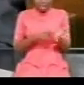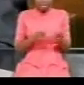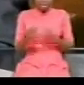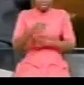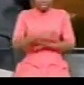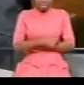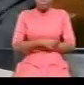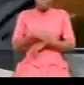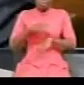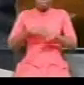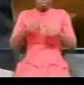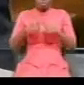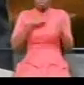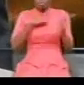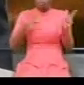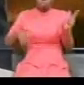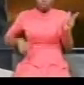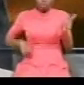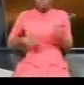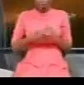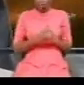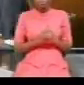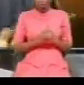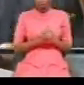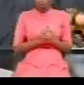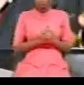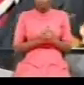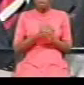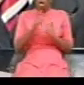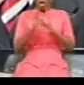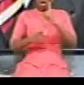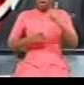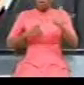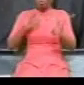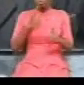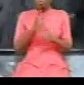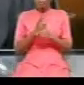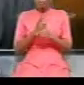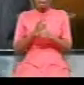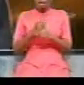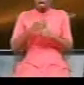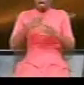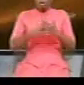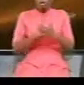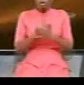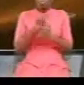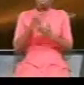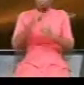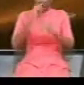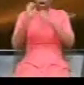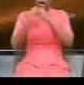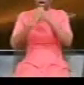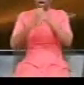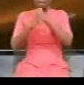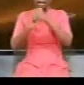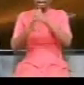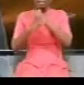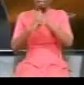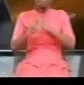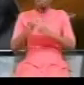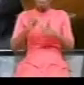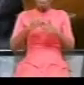day unto the Lord? Global gospel campaign